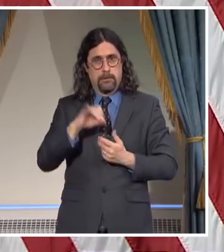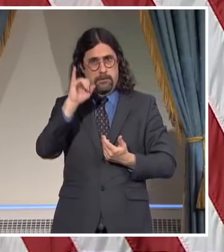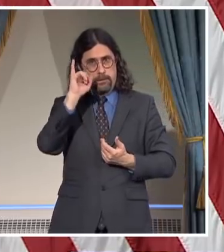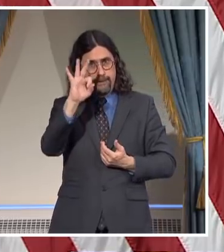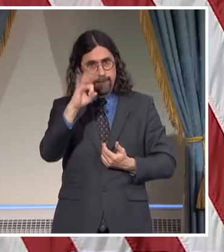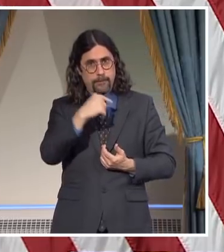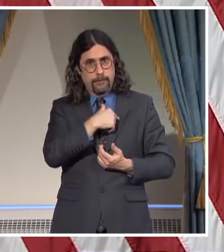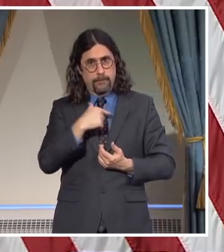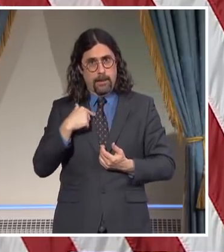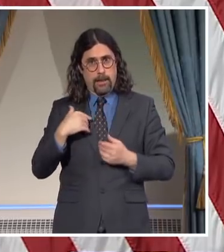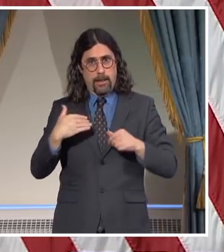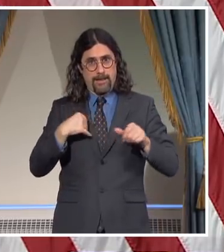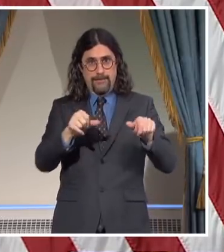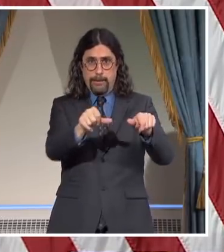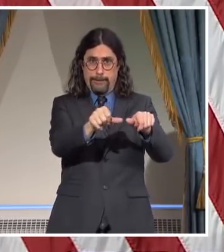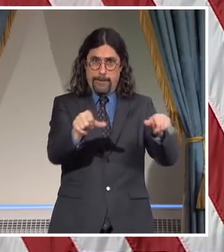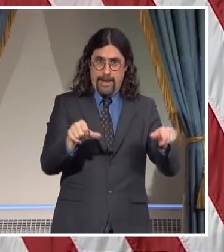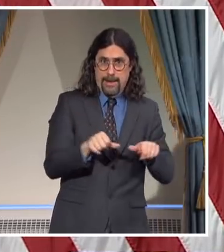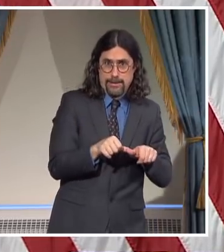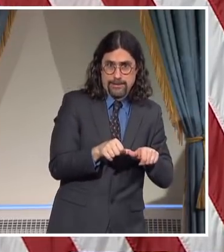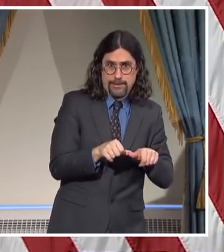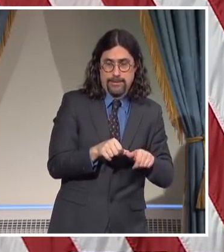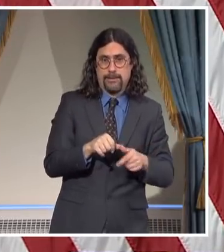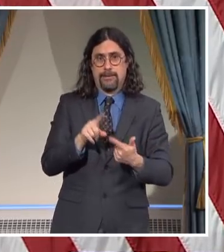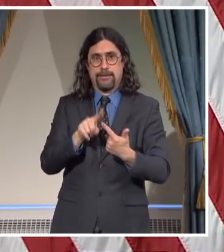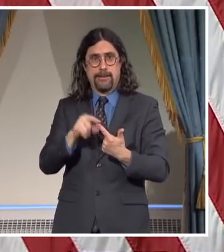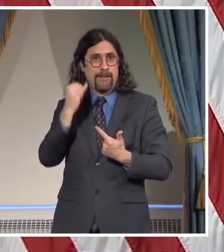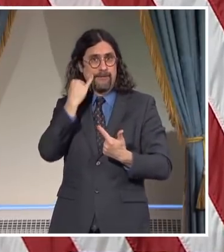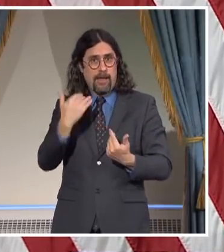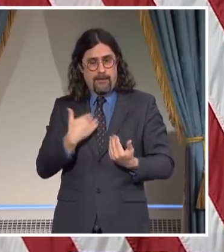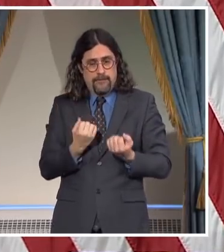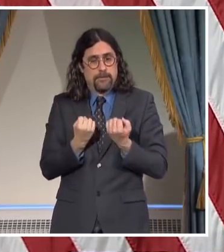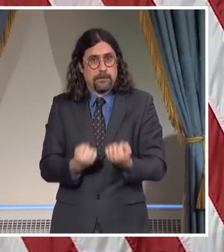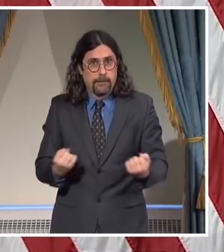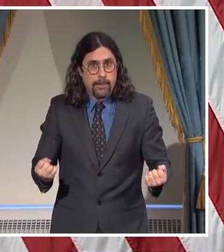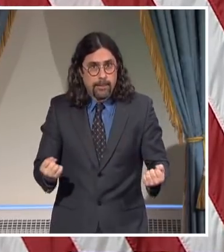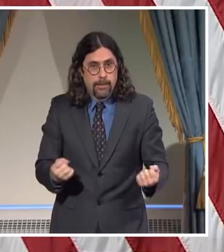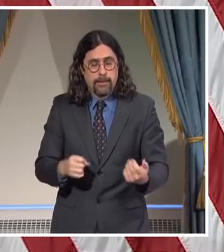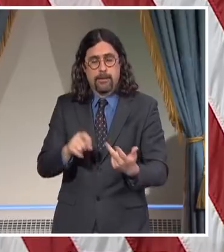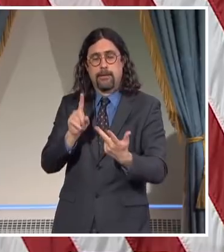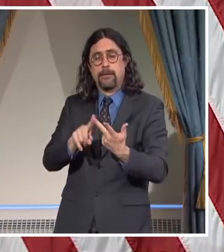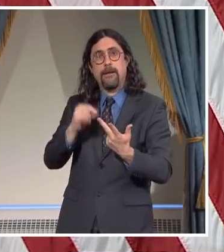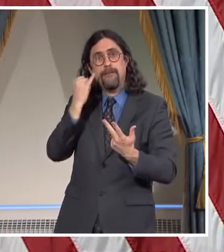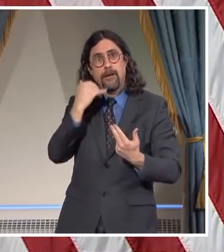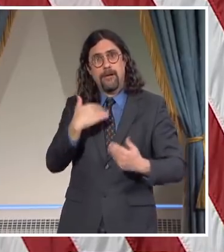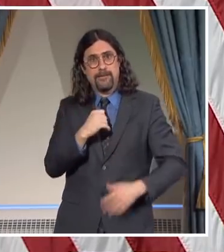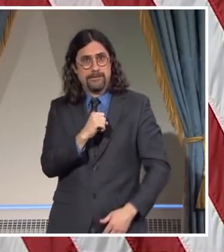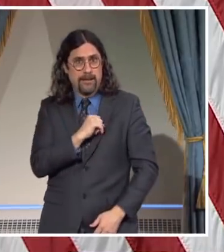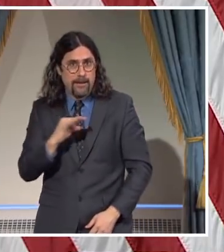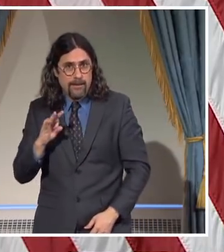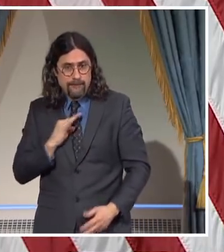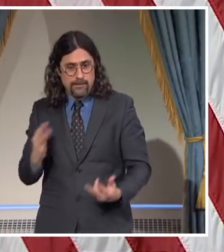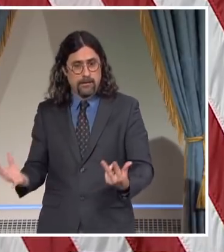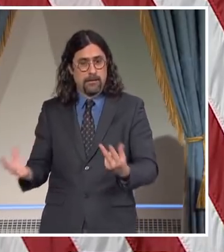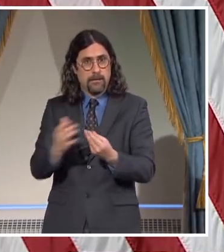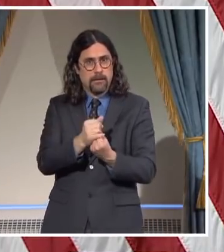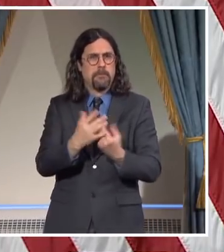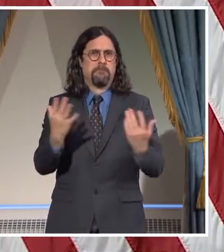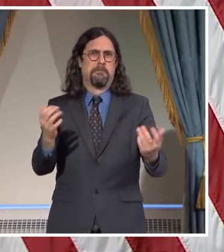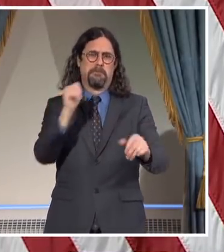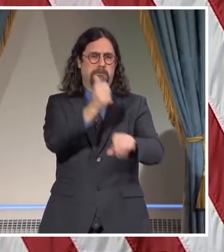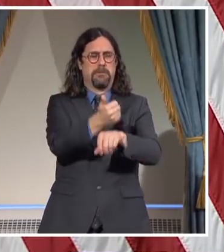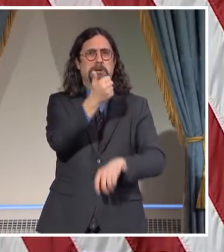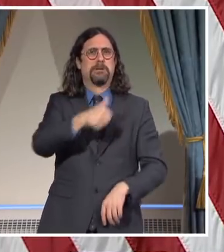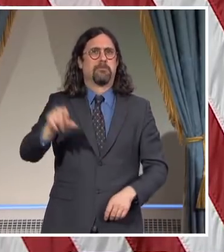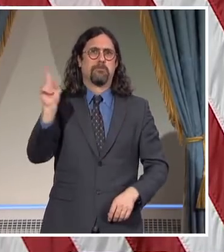along. So that's what we'll be doing. The ground rule I'll give you, and I'll be very clear about it, is I'll tell you every